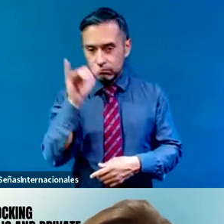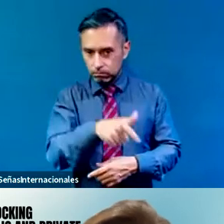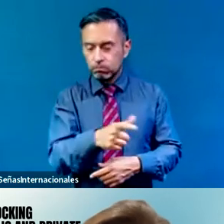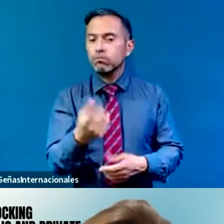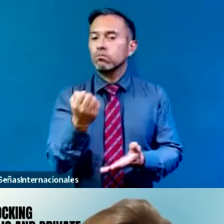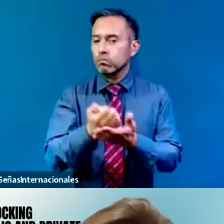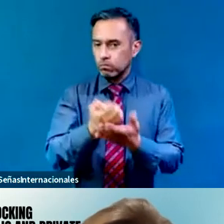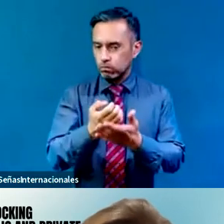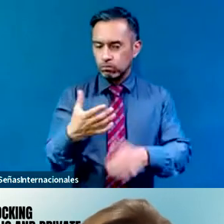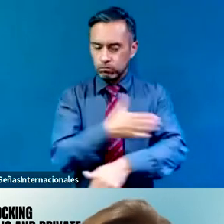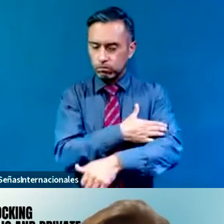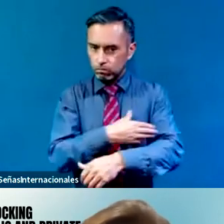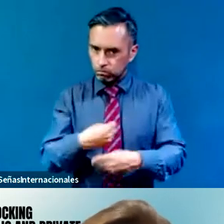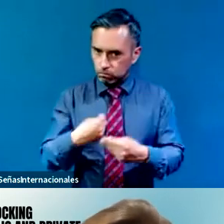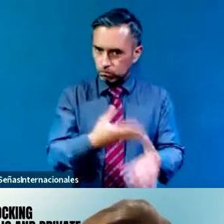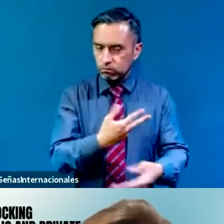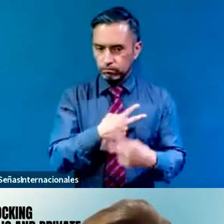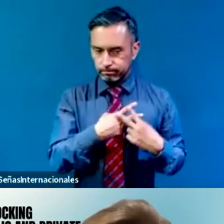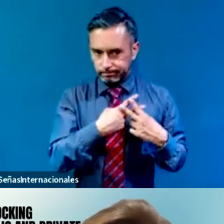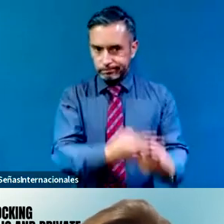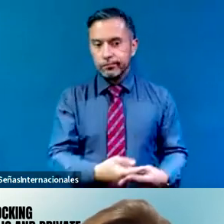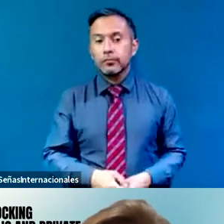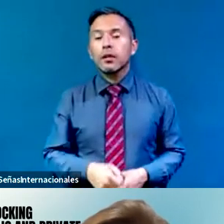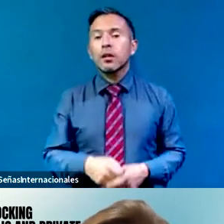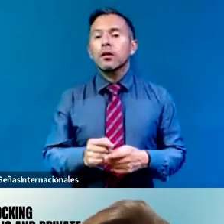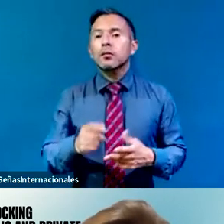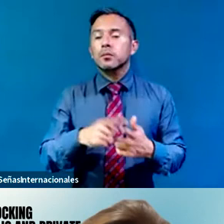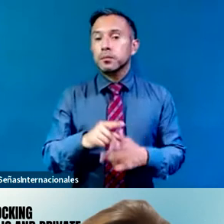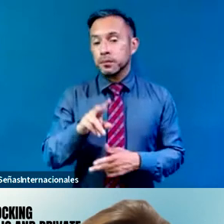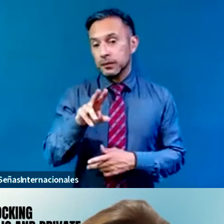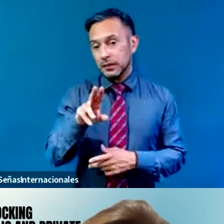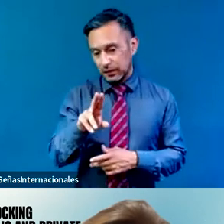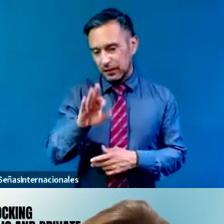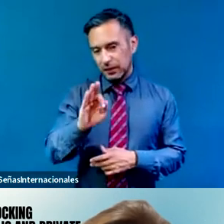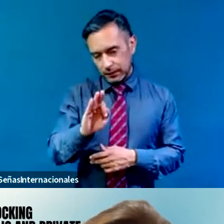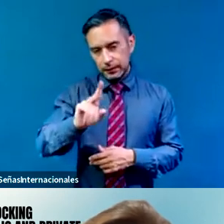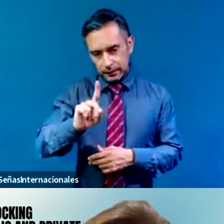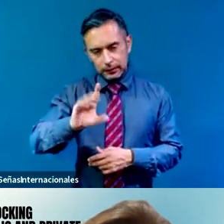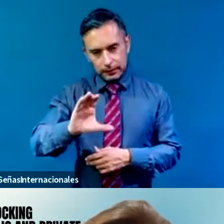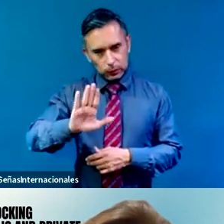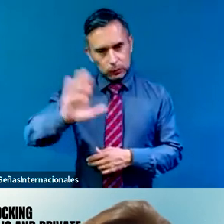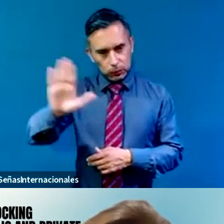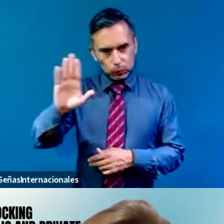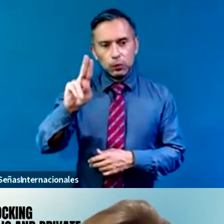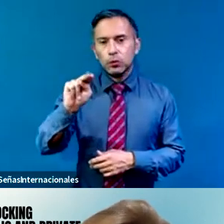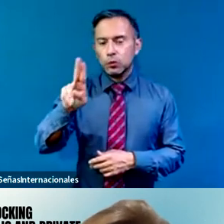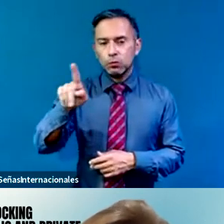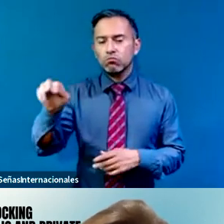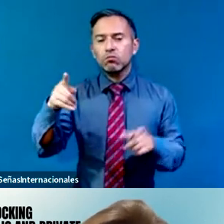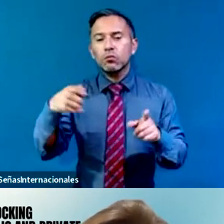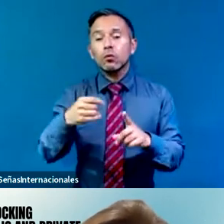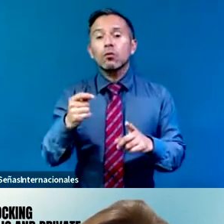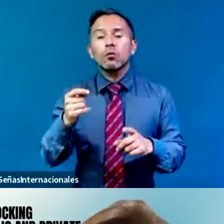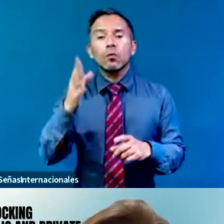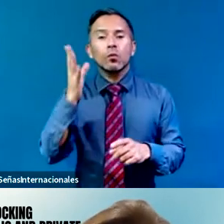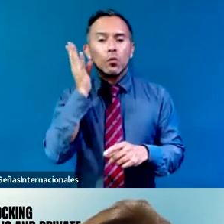UNCDF is equalizing the access to productive resources for women and girls everywhere. And we in this field, along